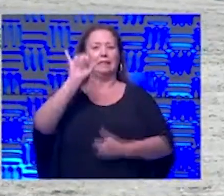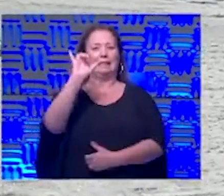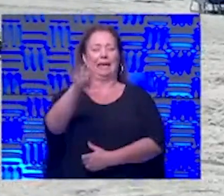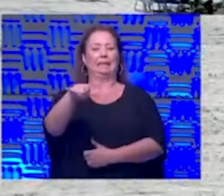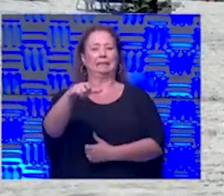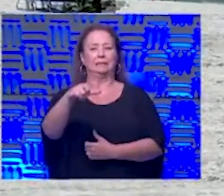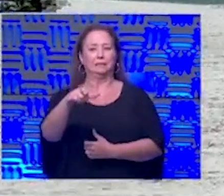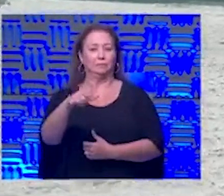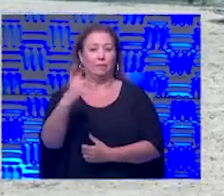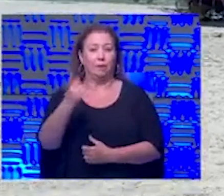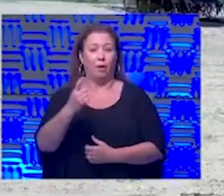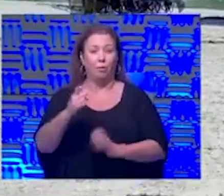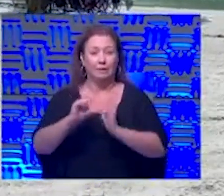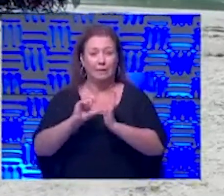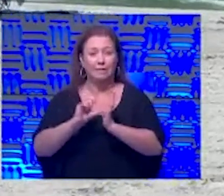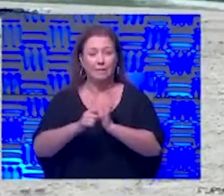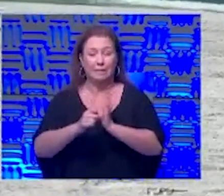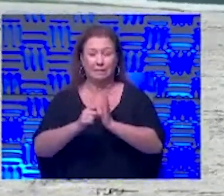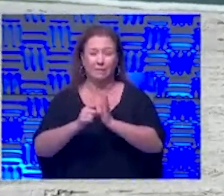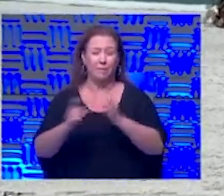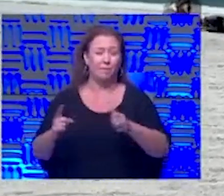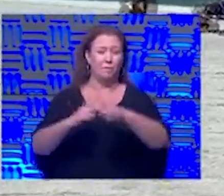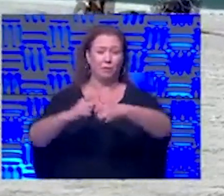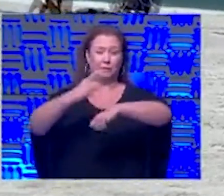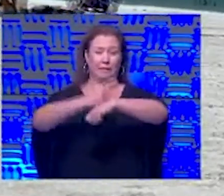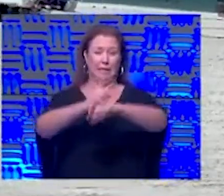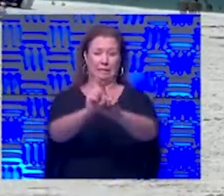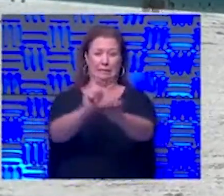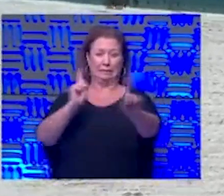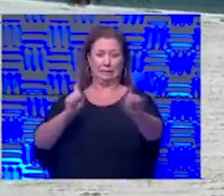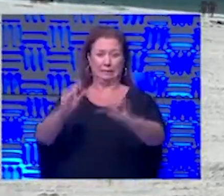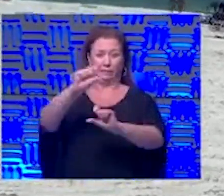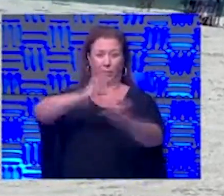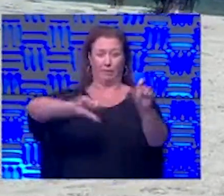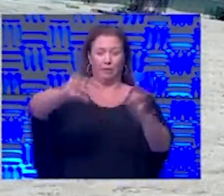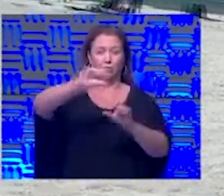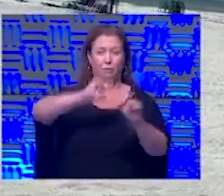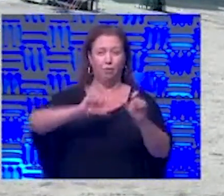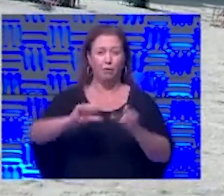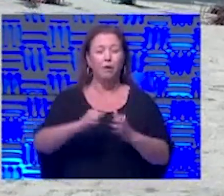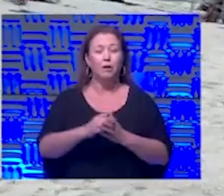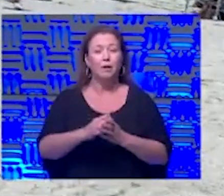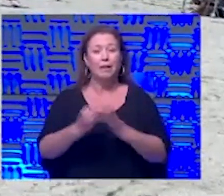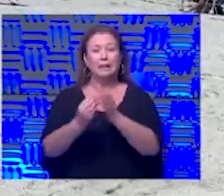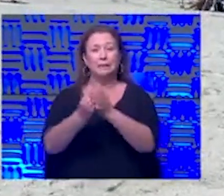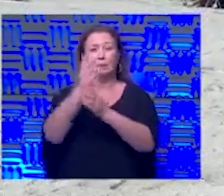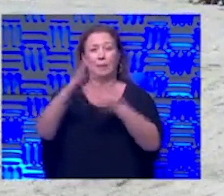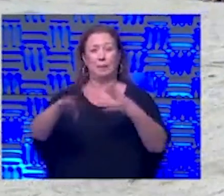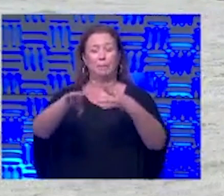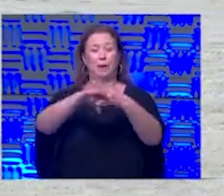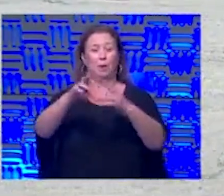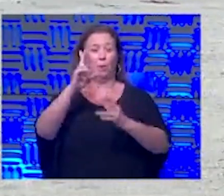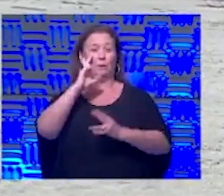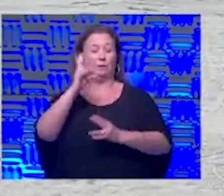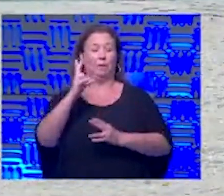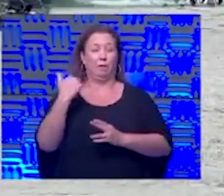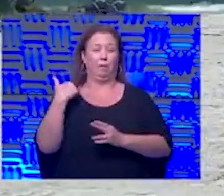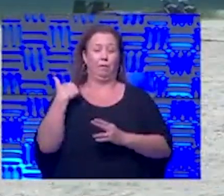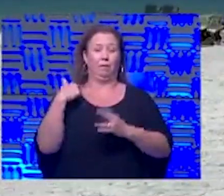have always talked about from day one, is really the distance from other people. Even in the spring break images, which we